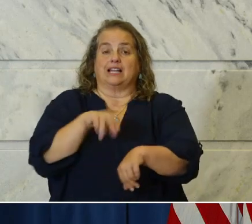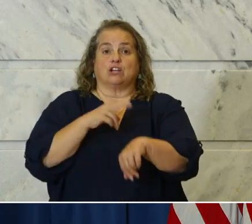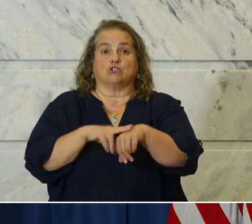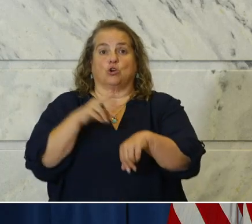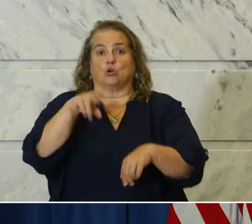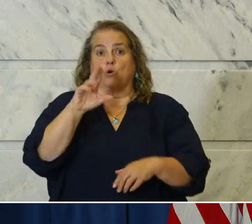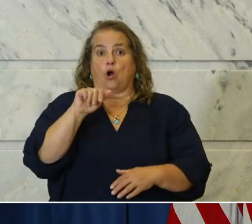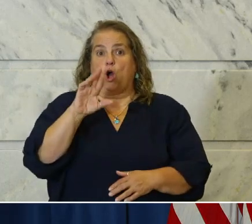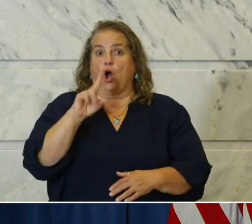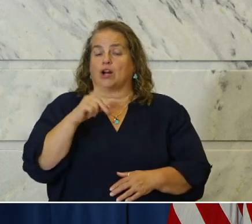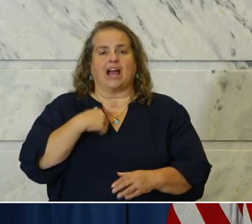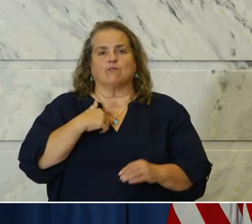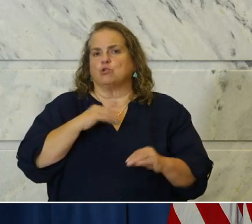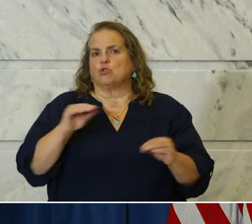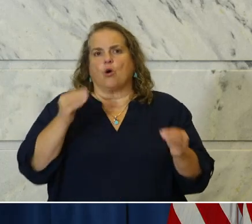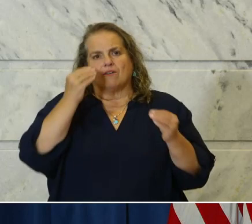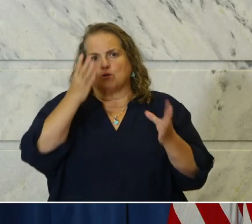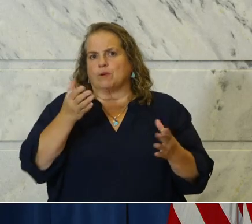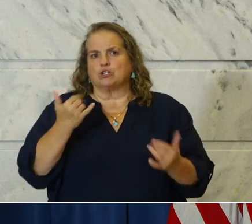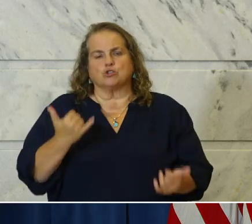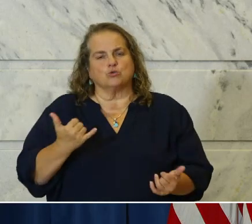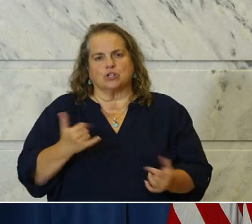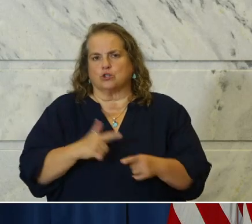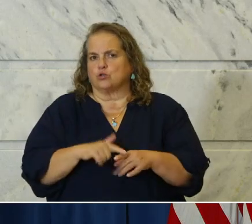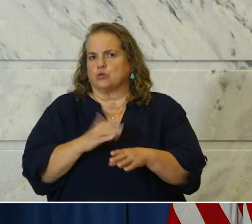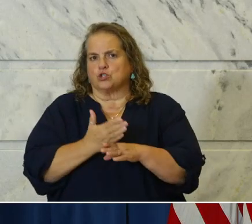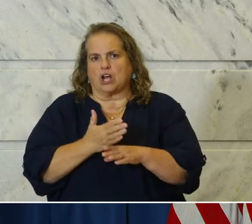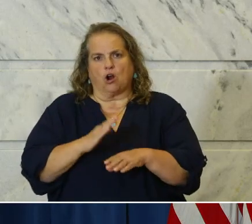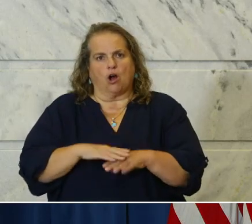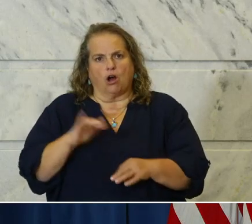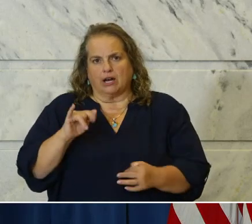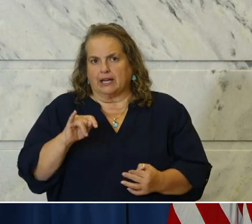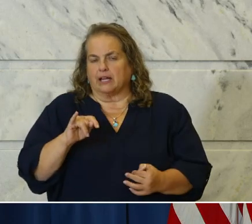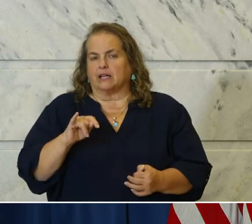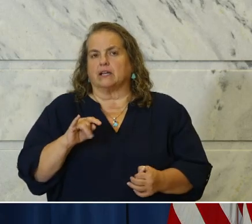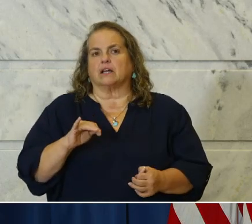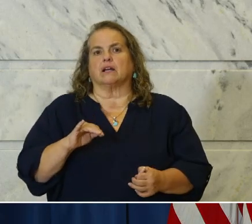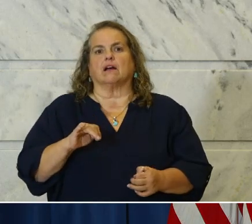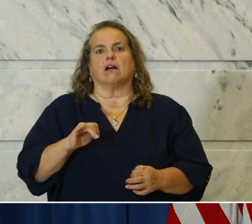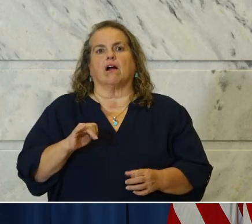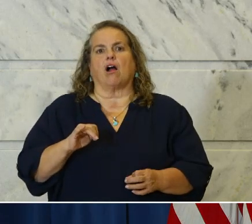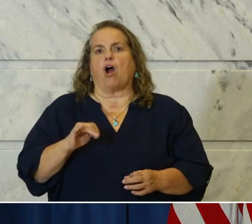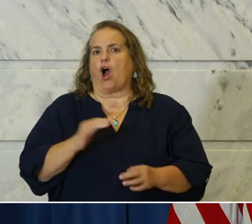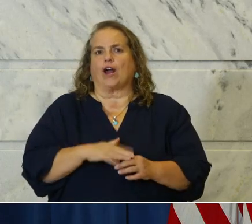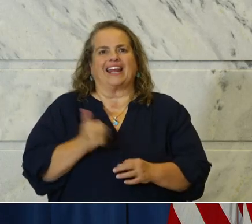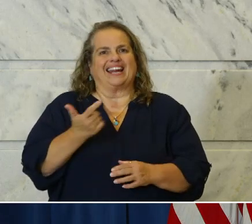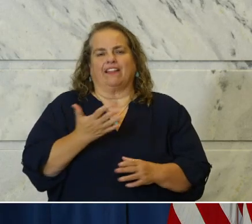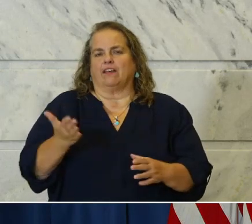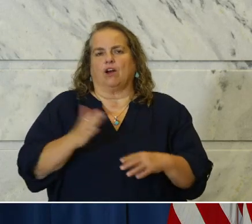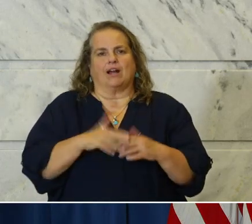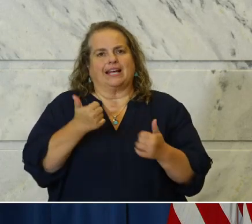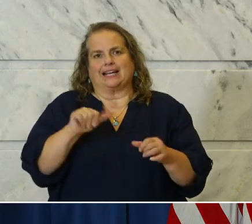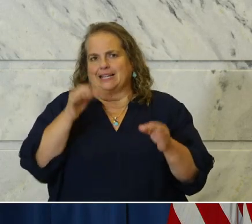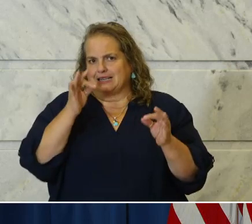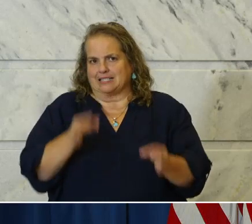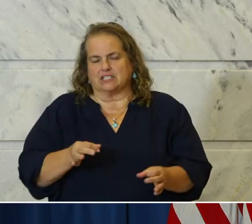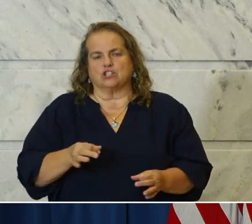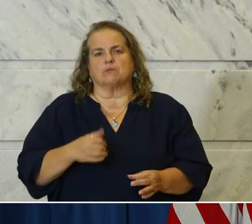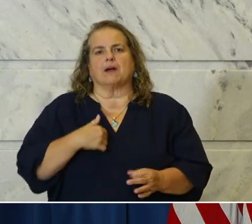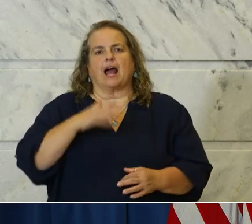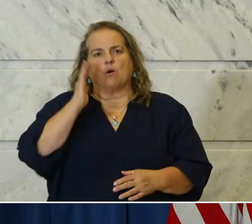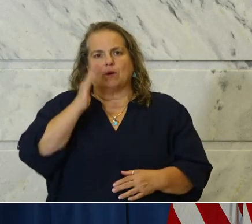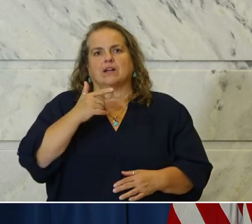have any information today to share on any timing on a decision. I will say